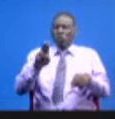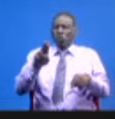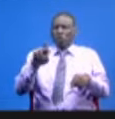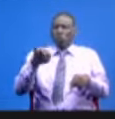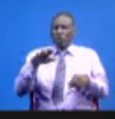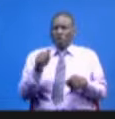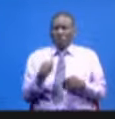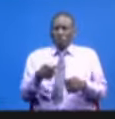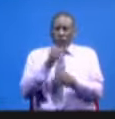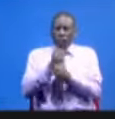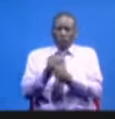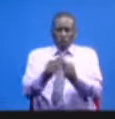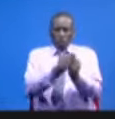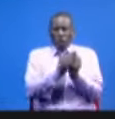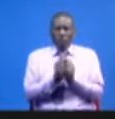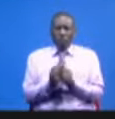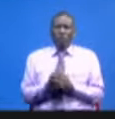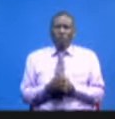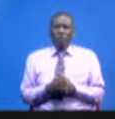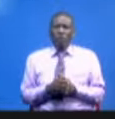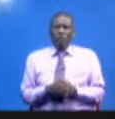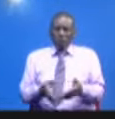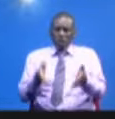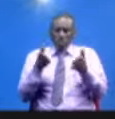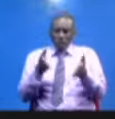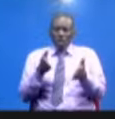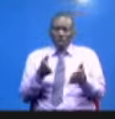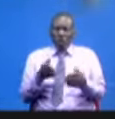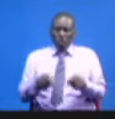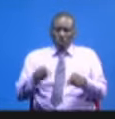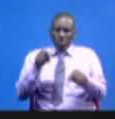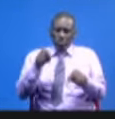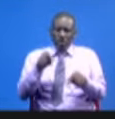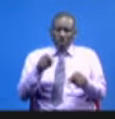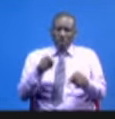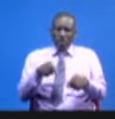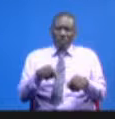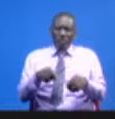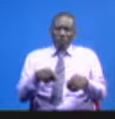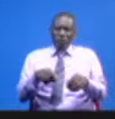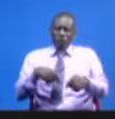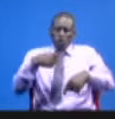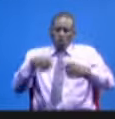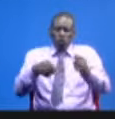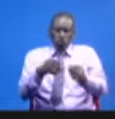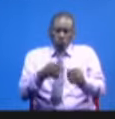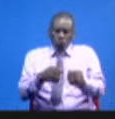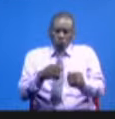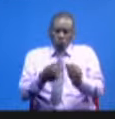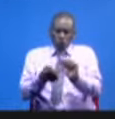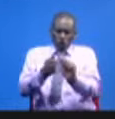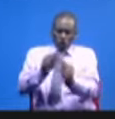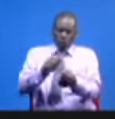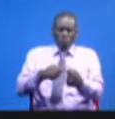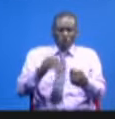work together. We are currently in the midst of a comprehensive education reform